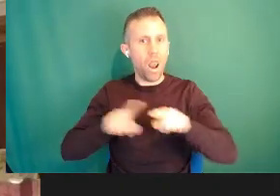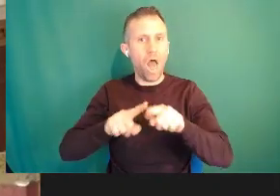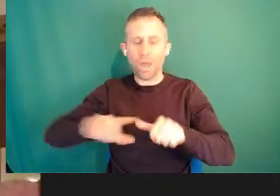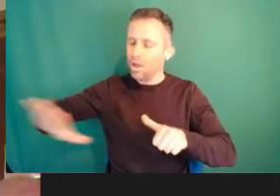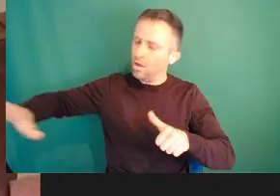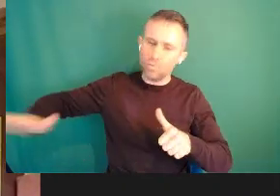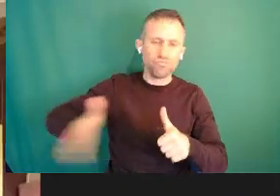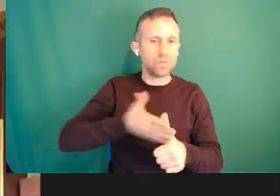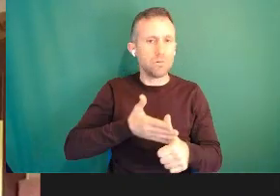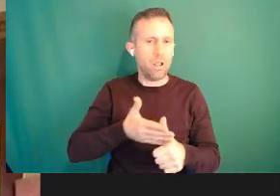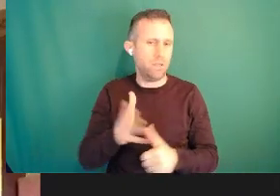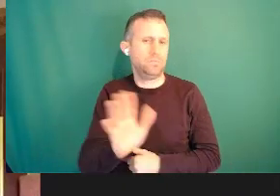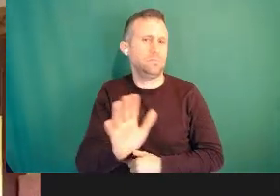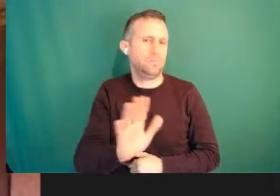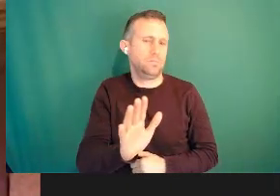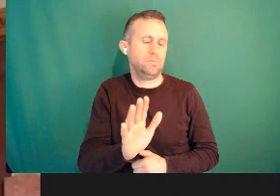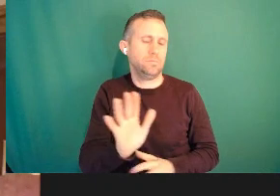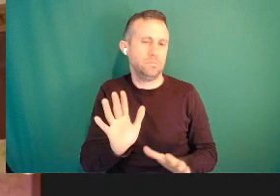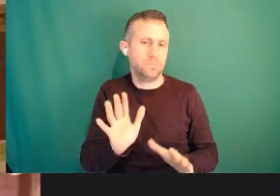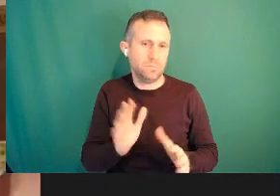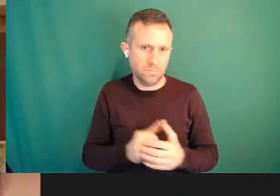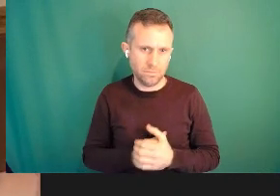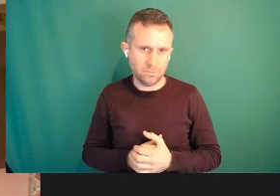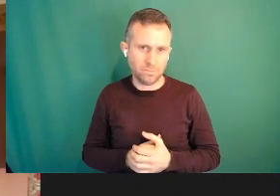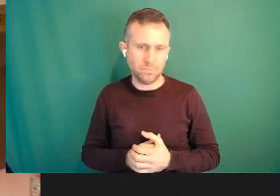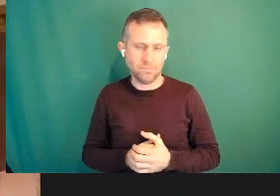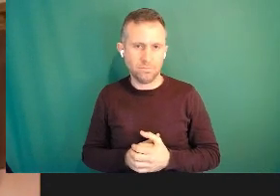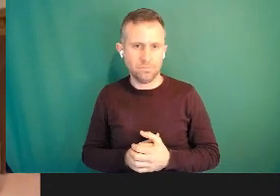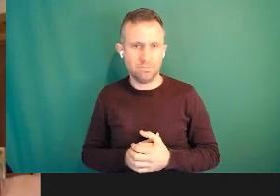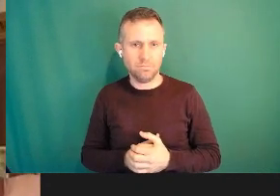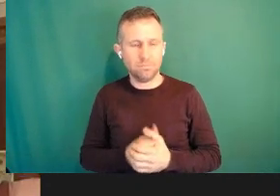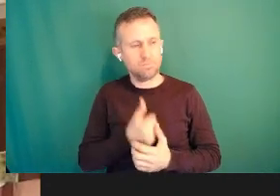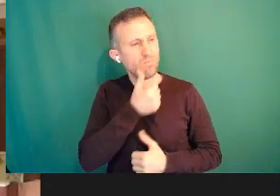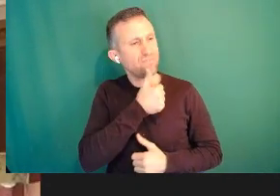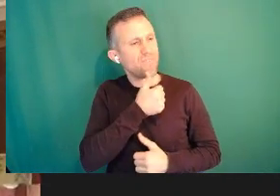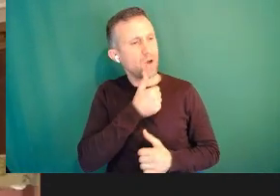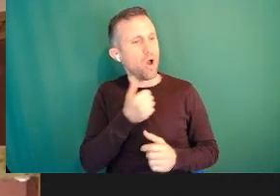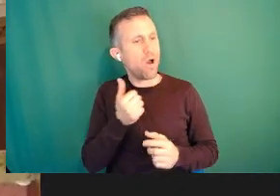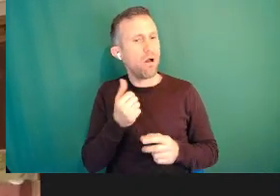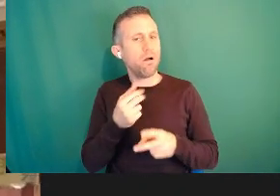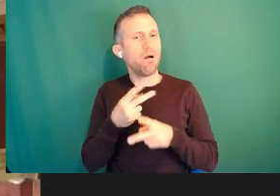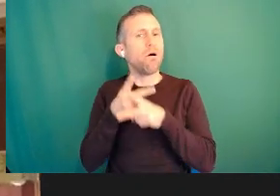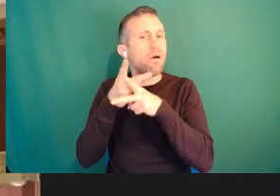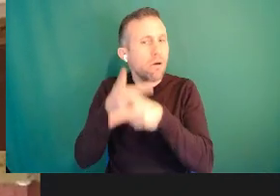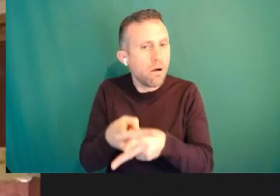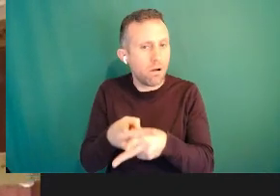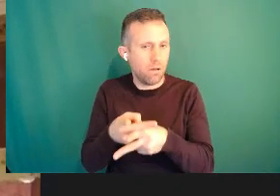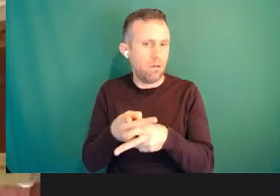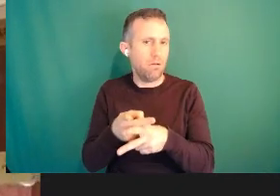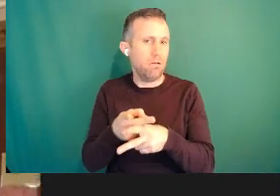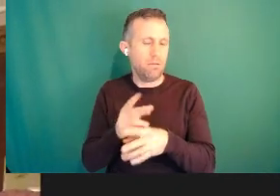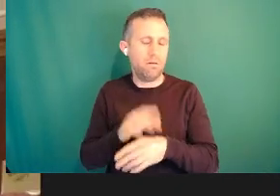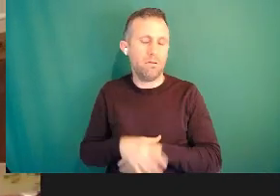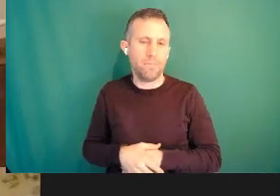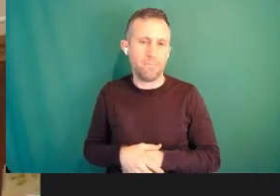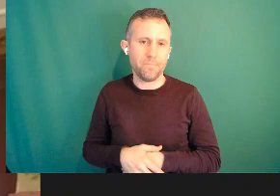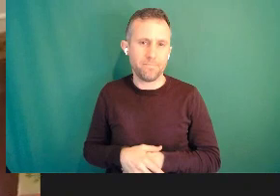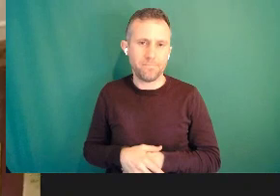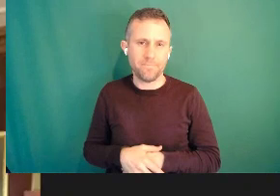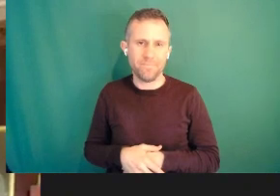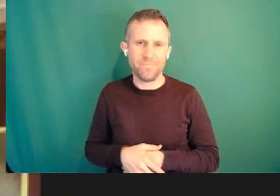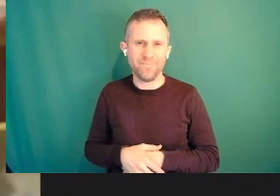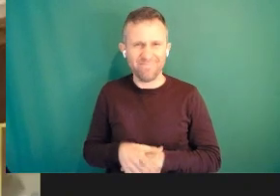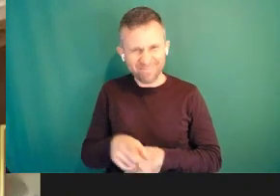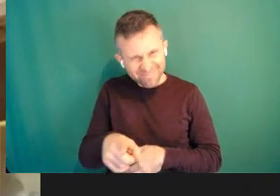Instead, we'll kind of just look after it. And I think if we did make it look new, it would be a huge shame, because actually, you